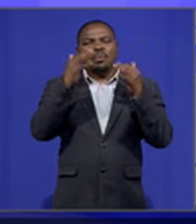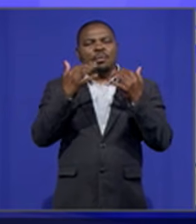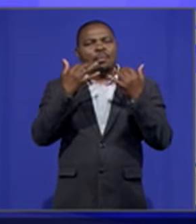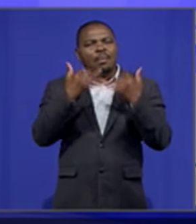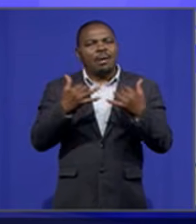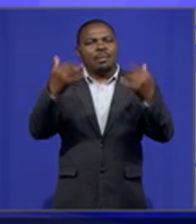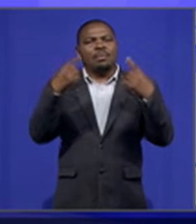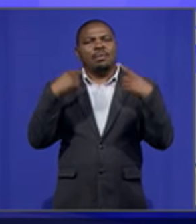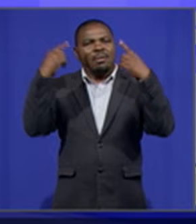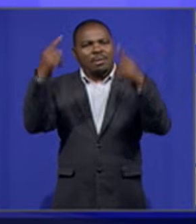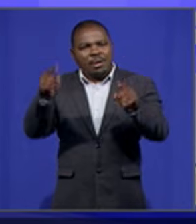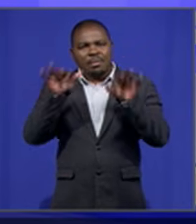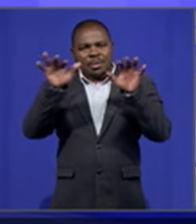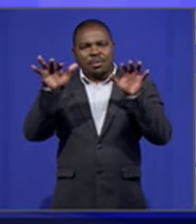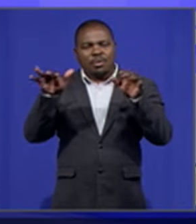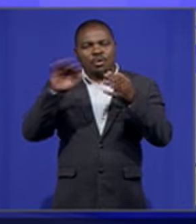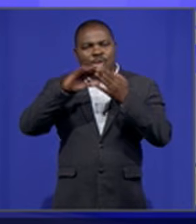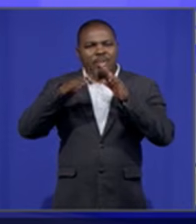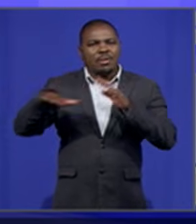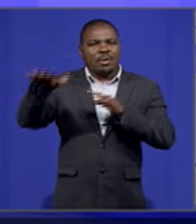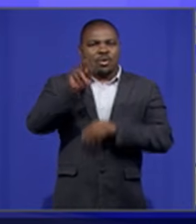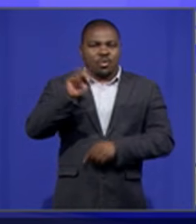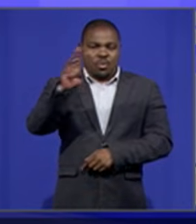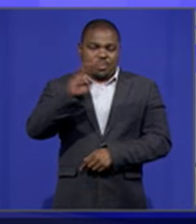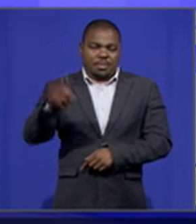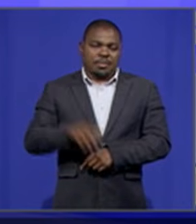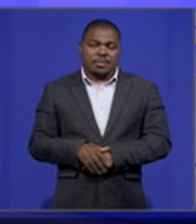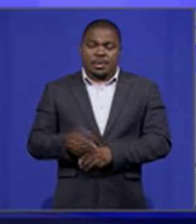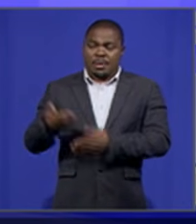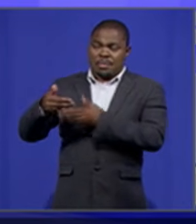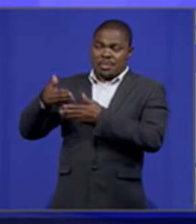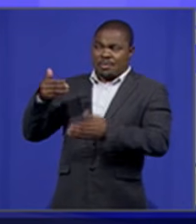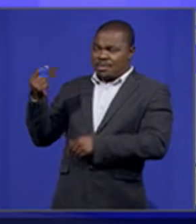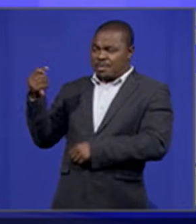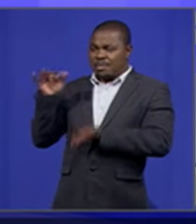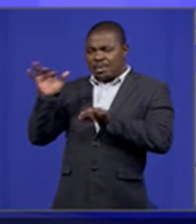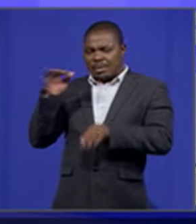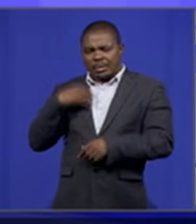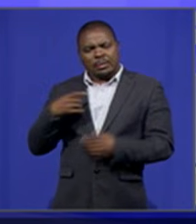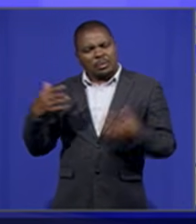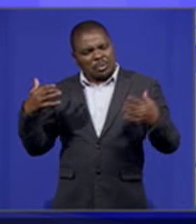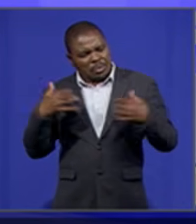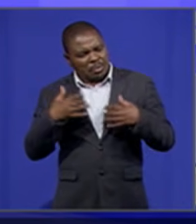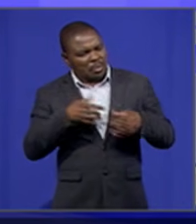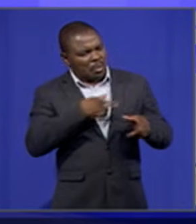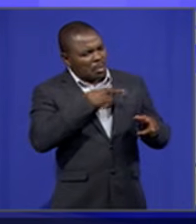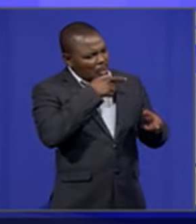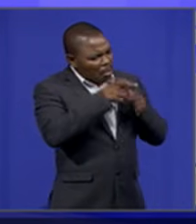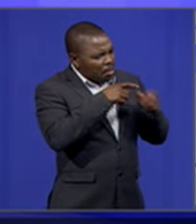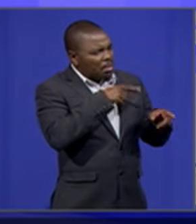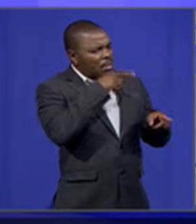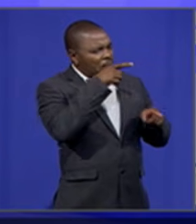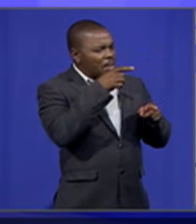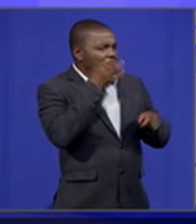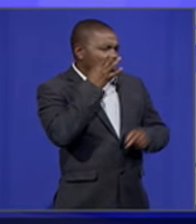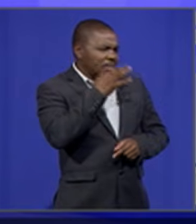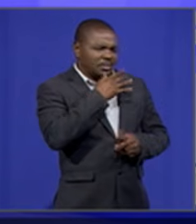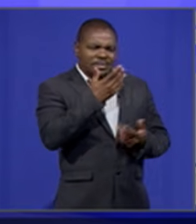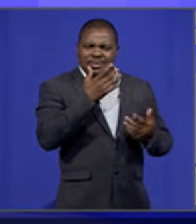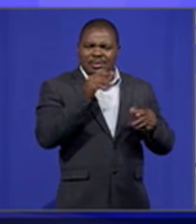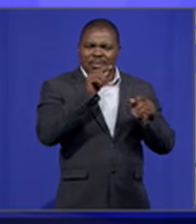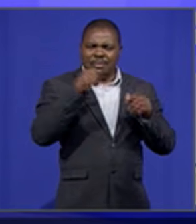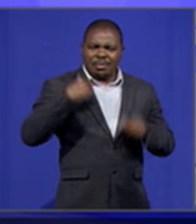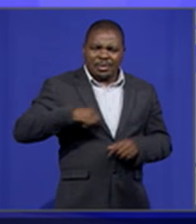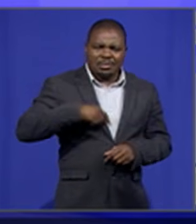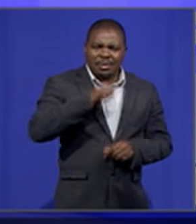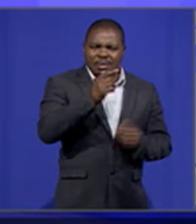ka Stilfontein ka North West. Pejana badudi ba tšweleditše tlhobaelo ya bona go dikemedi moo ba rego ba tshwenya ke kabo yeo e fokogago